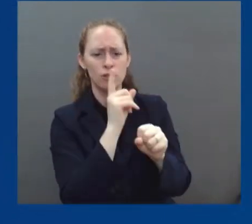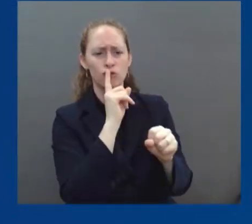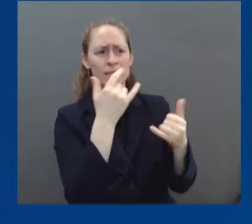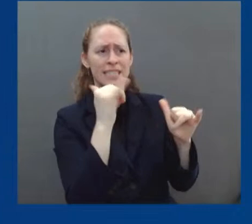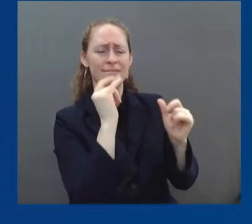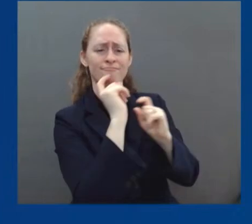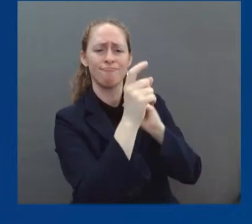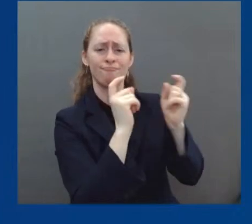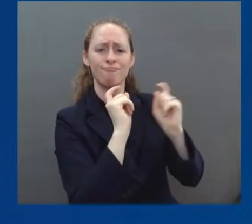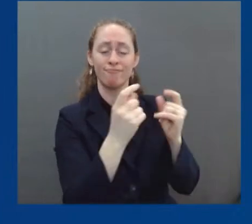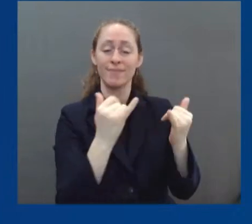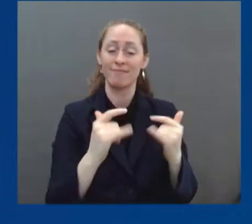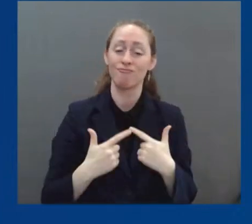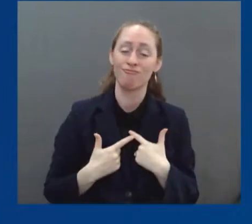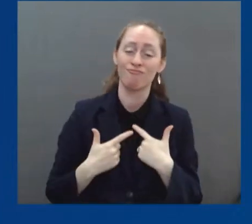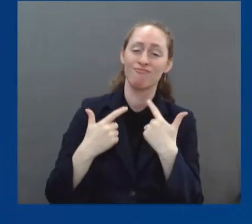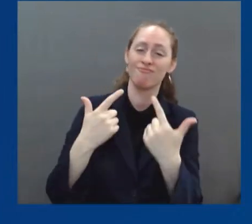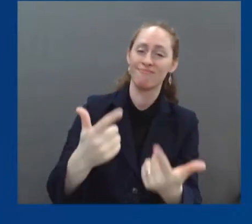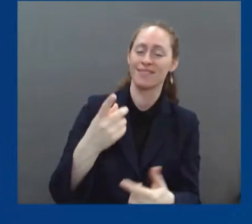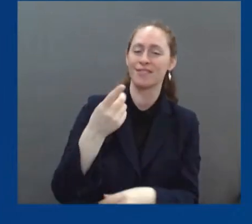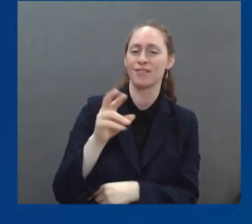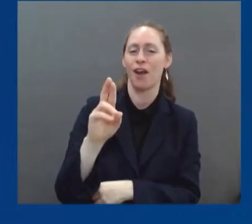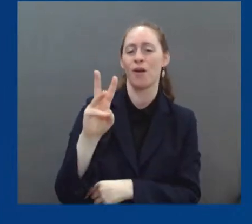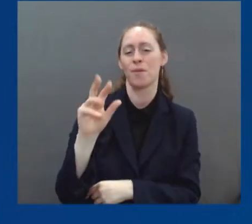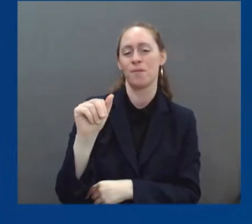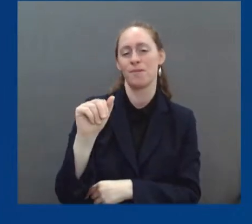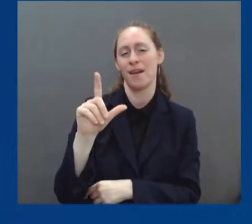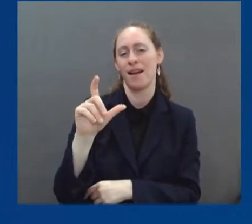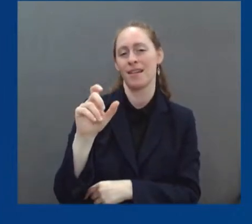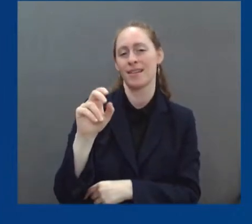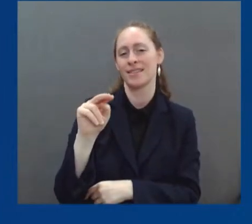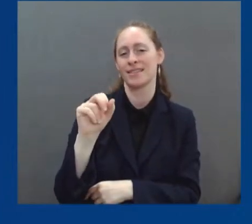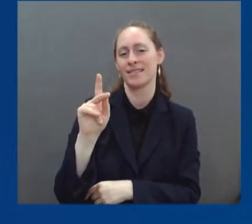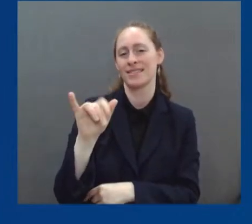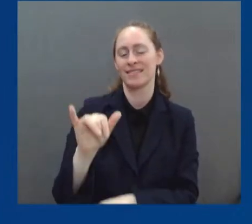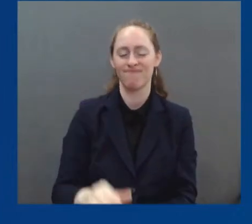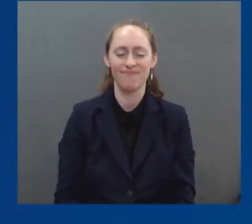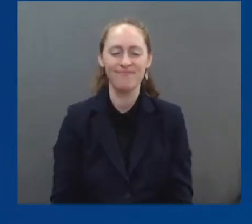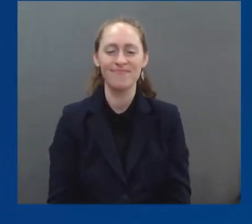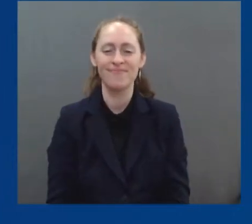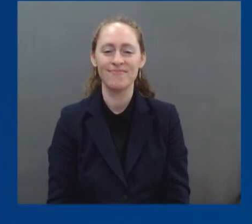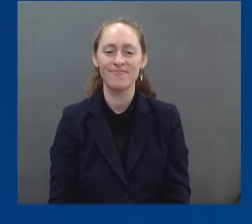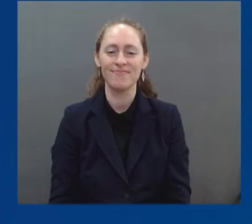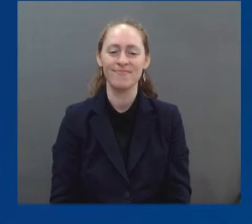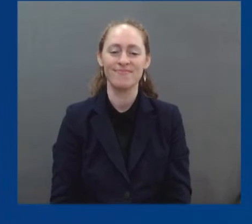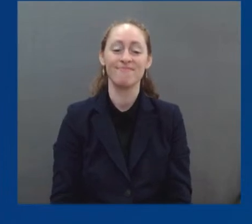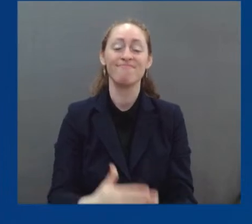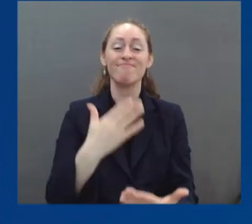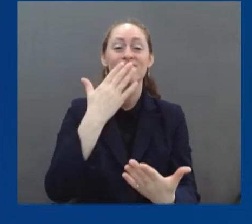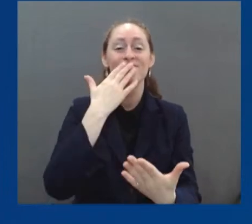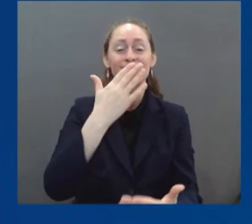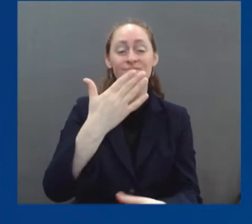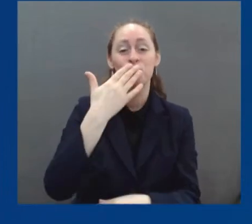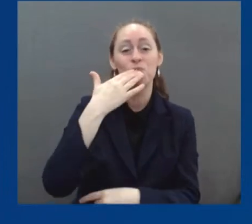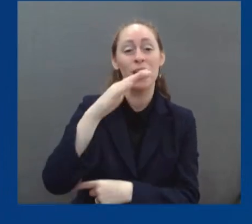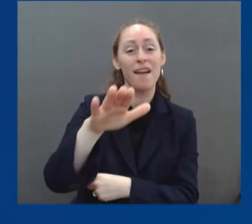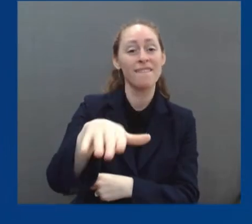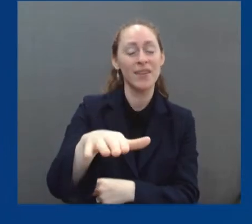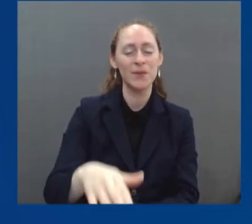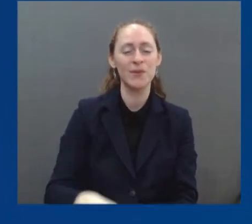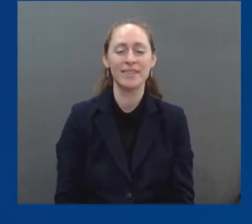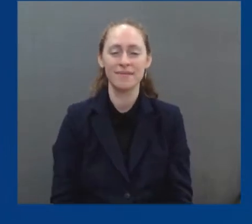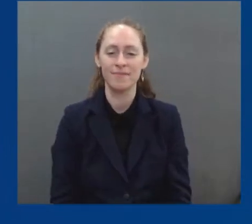Thank you, Jeff, and good afternoon, everyone. Let's start by walking through today's data. The current 7-day daily average of cases is